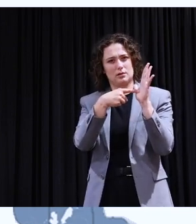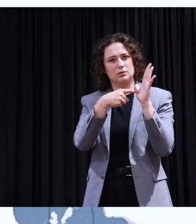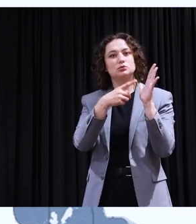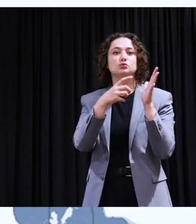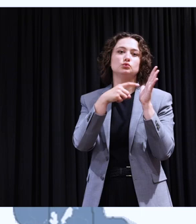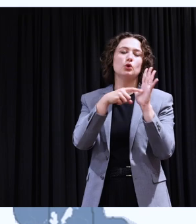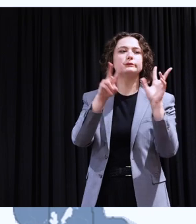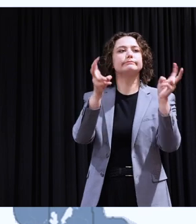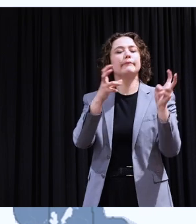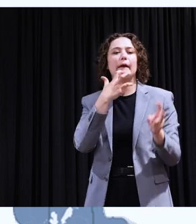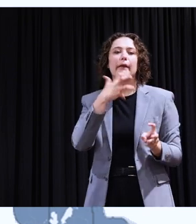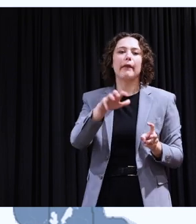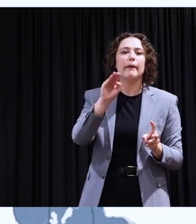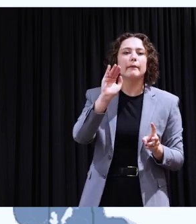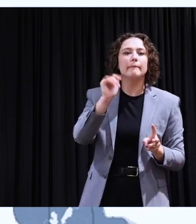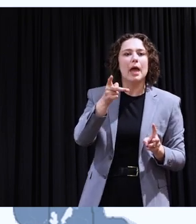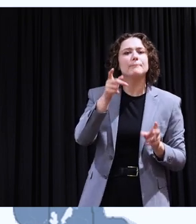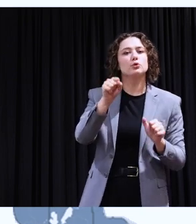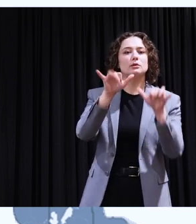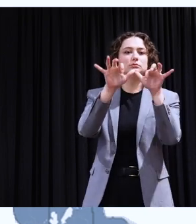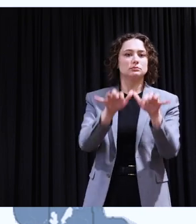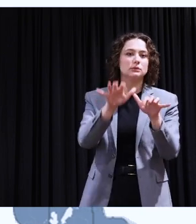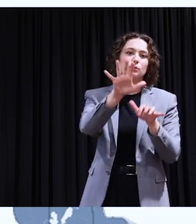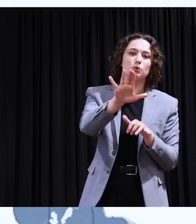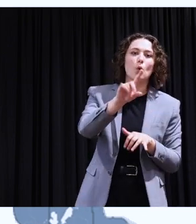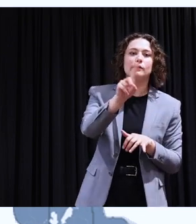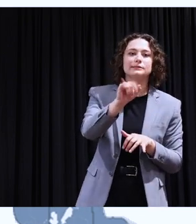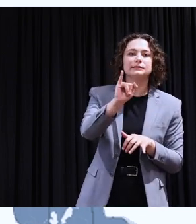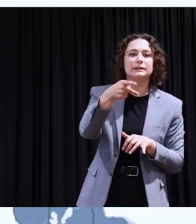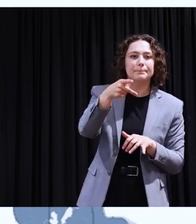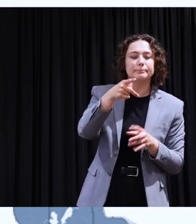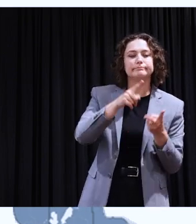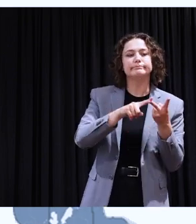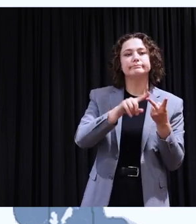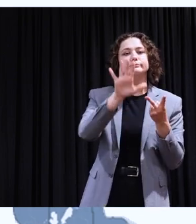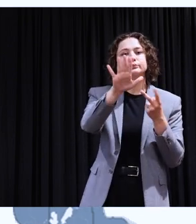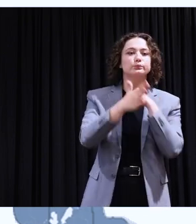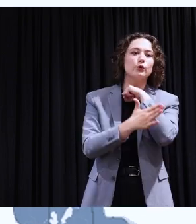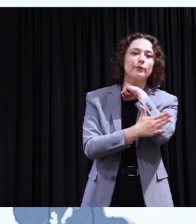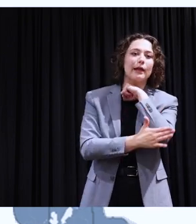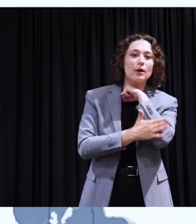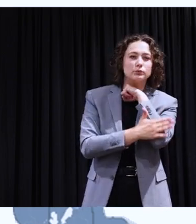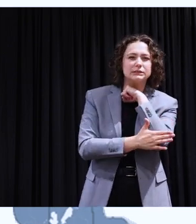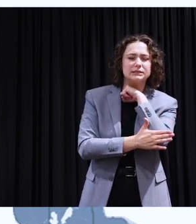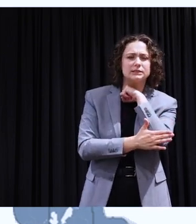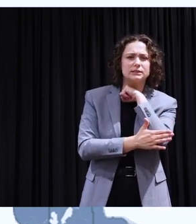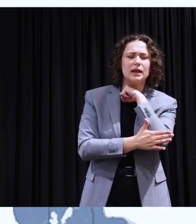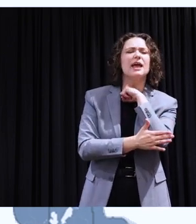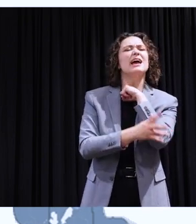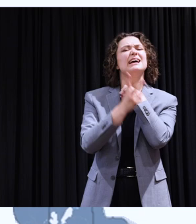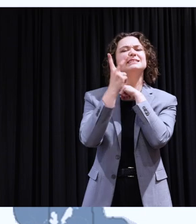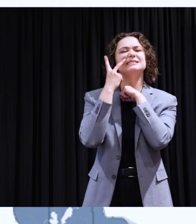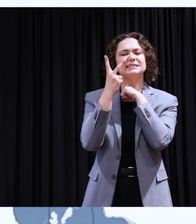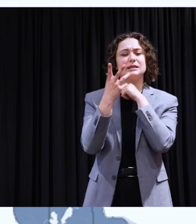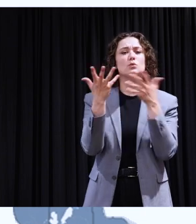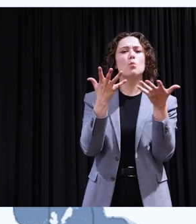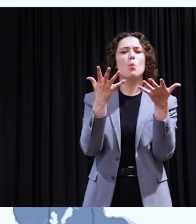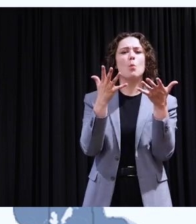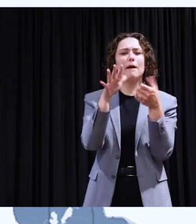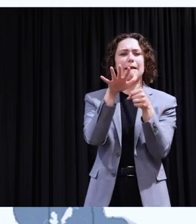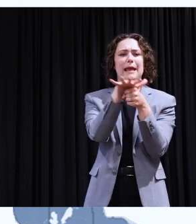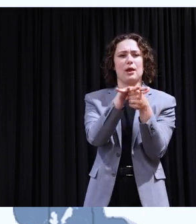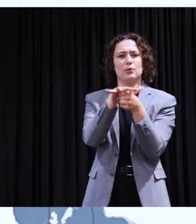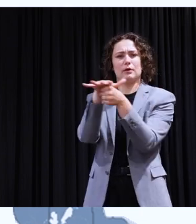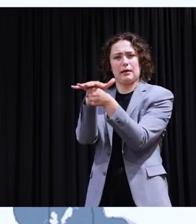map feature where you can type in your zip code or county and really see what areas have